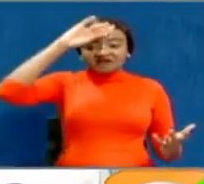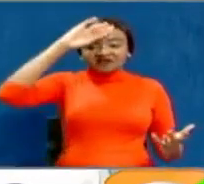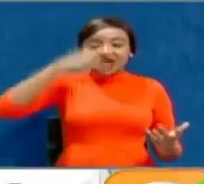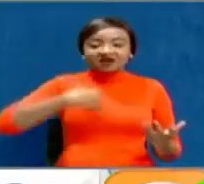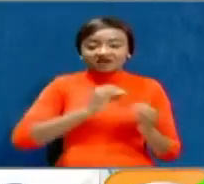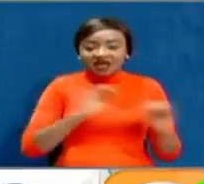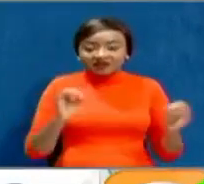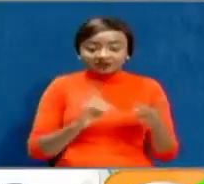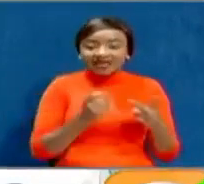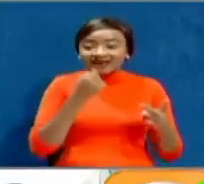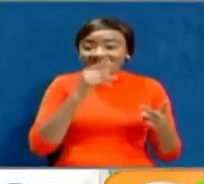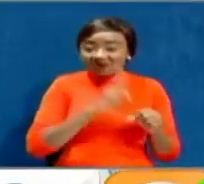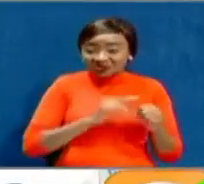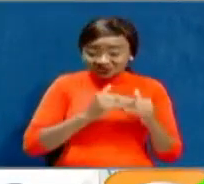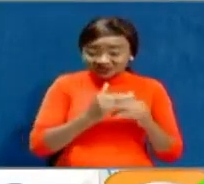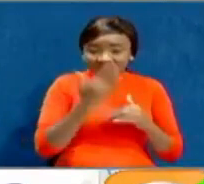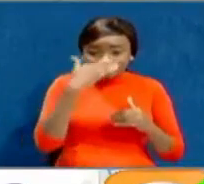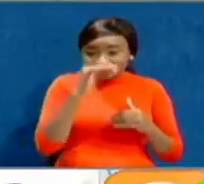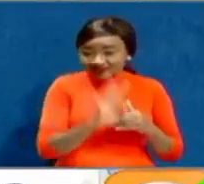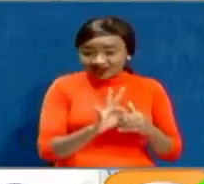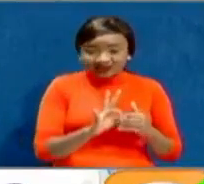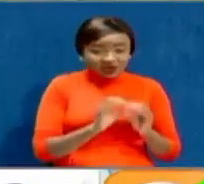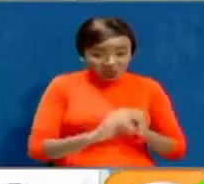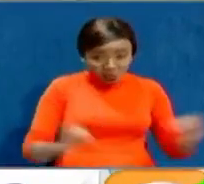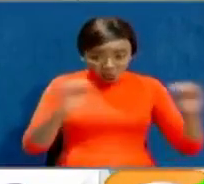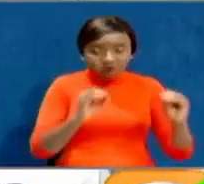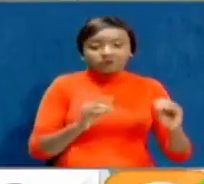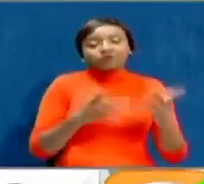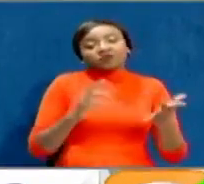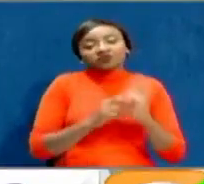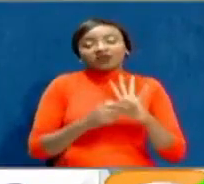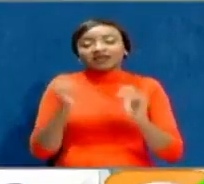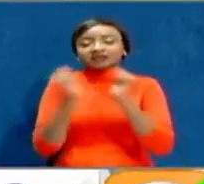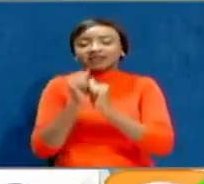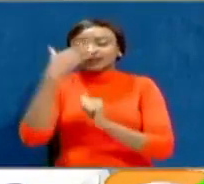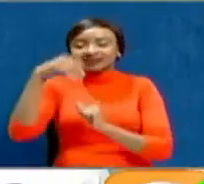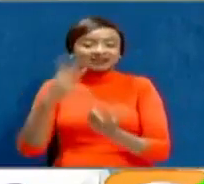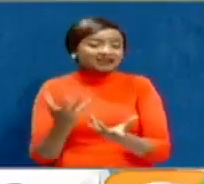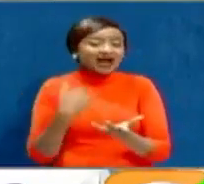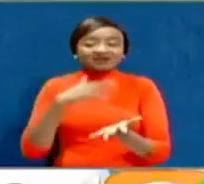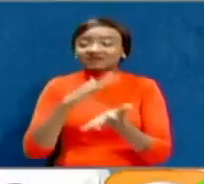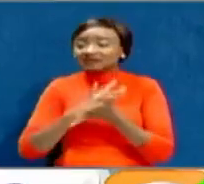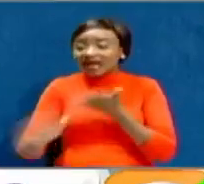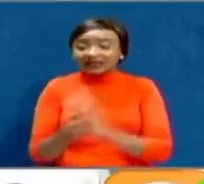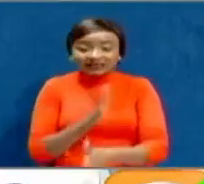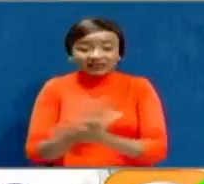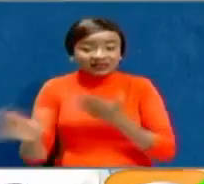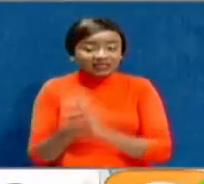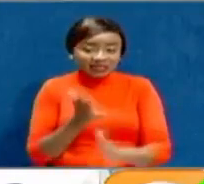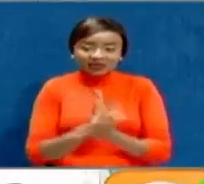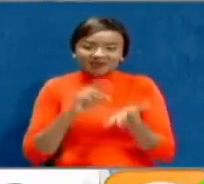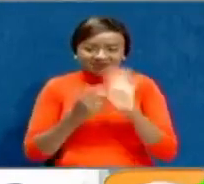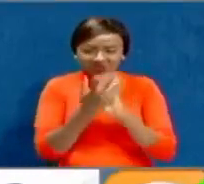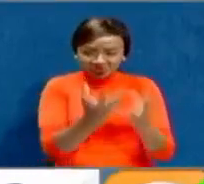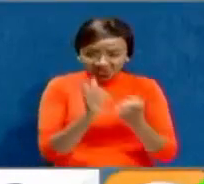fever-reducing medicines for the next 3 days. So after that, 10 days plus 3 days, without any symptoms, no fever, you